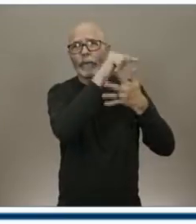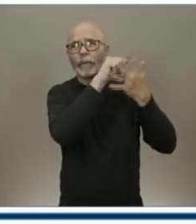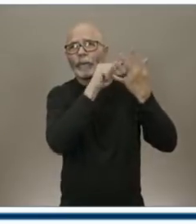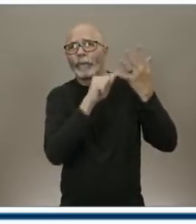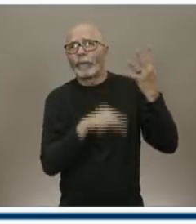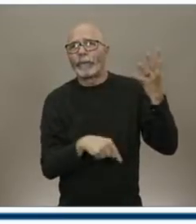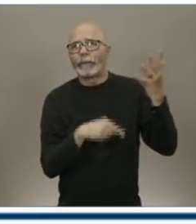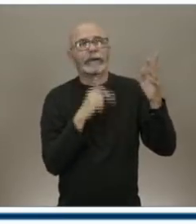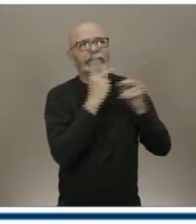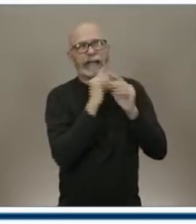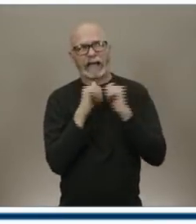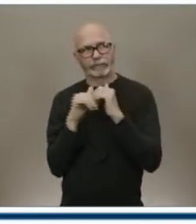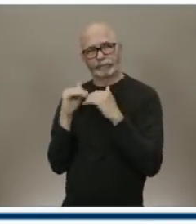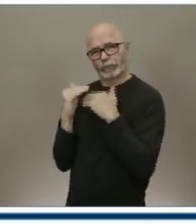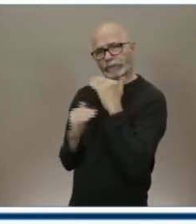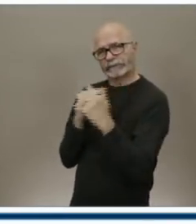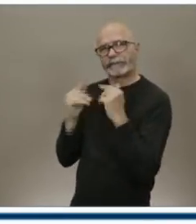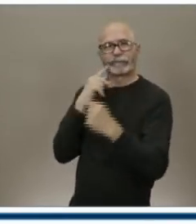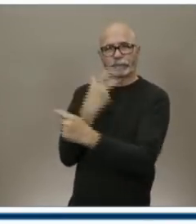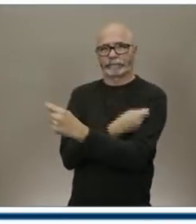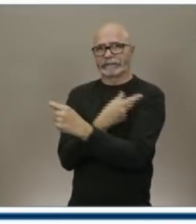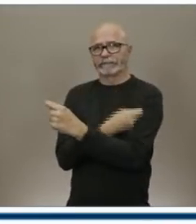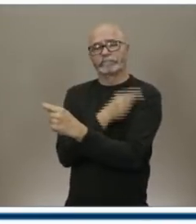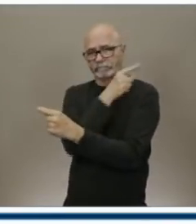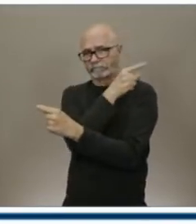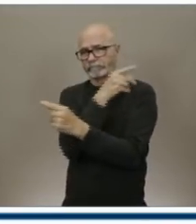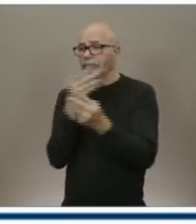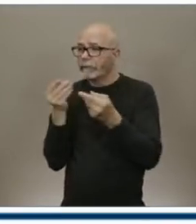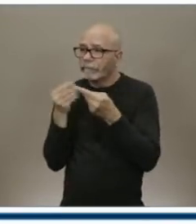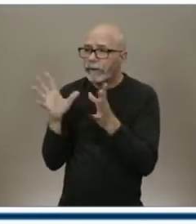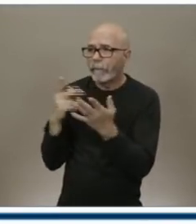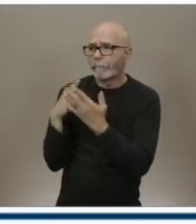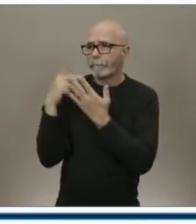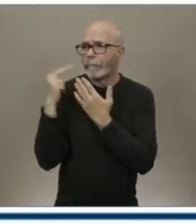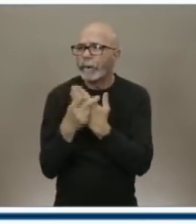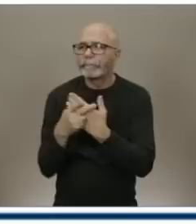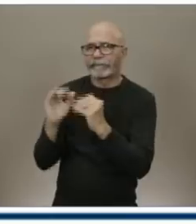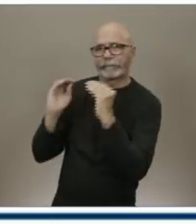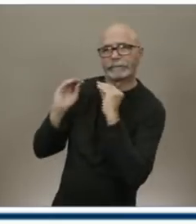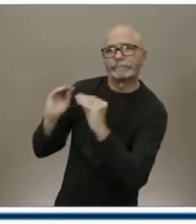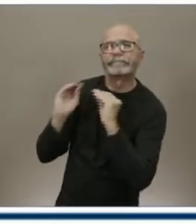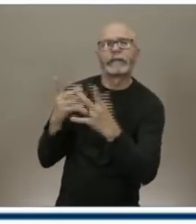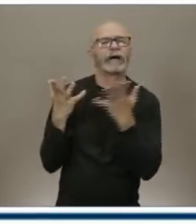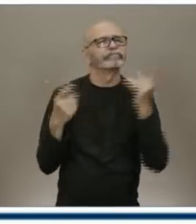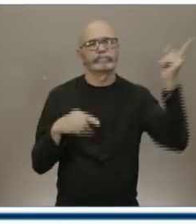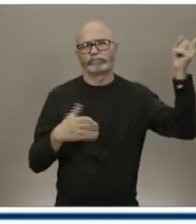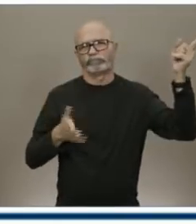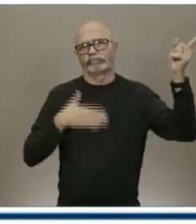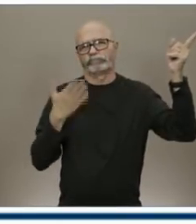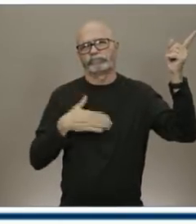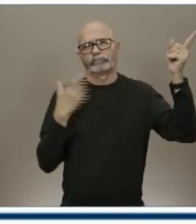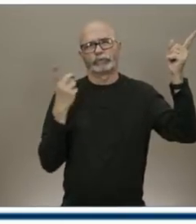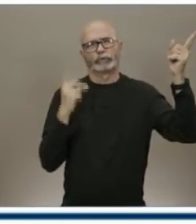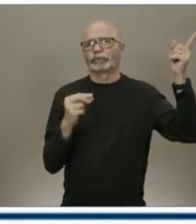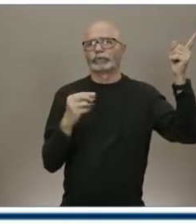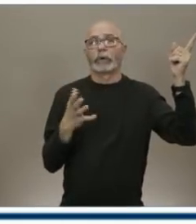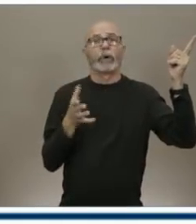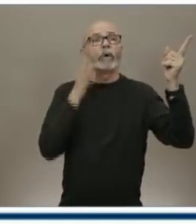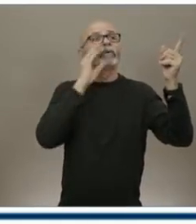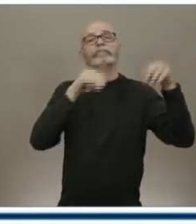the COVID vaccination program. And she's very graciously offered to already start to provide